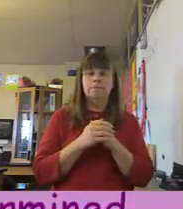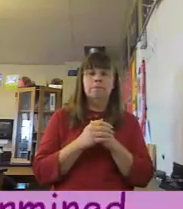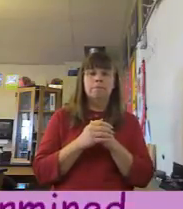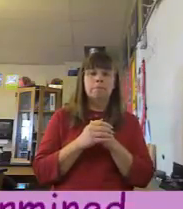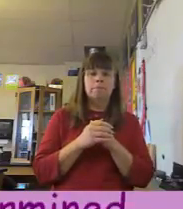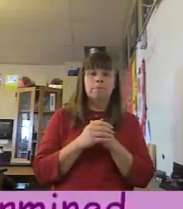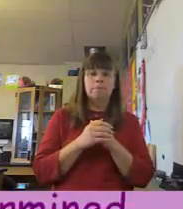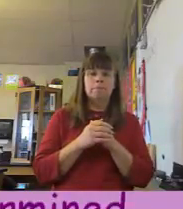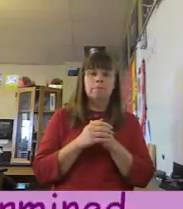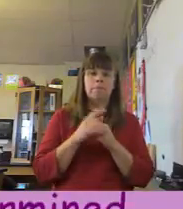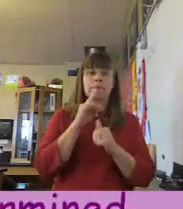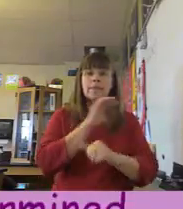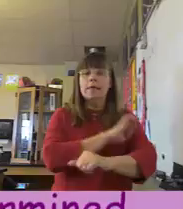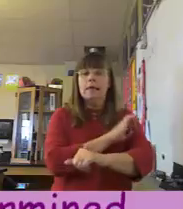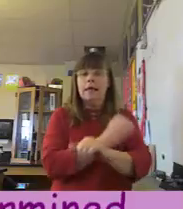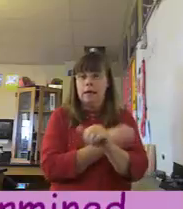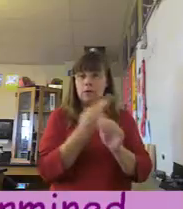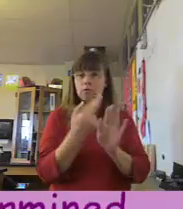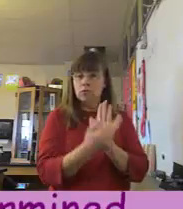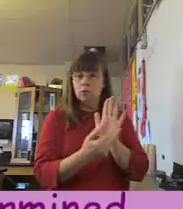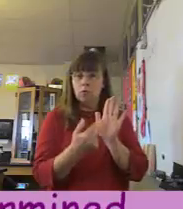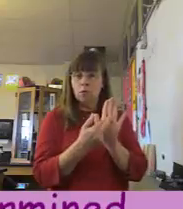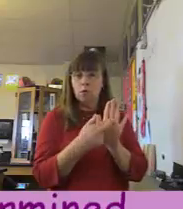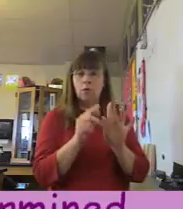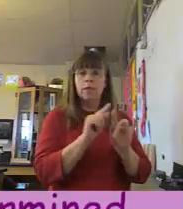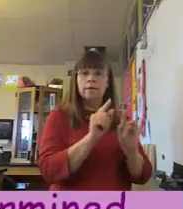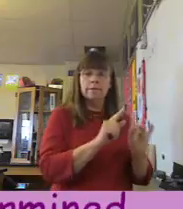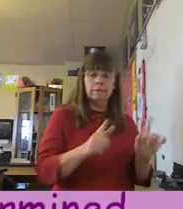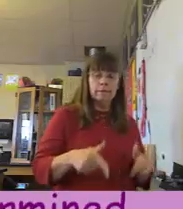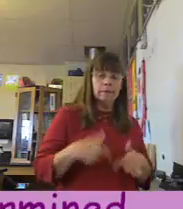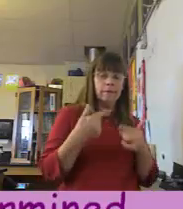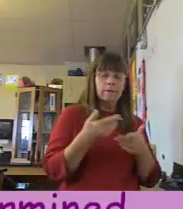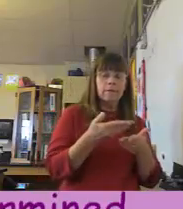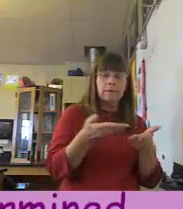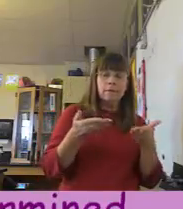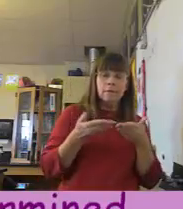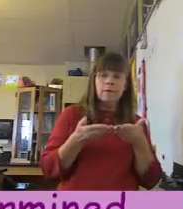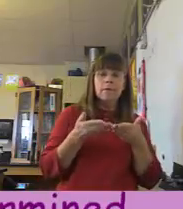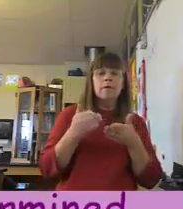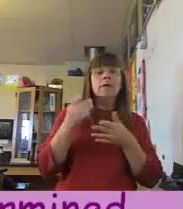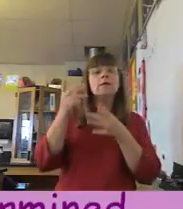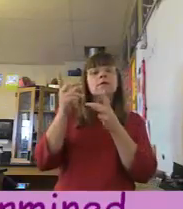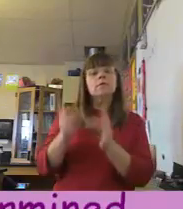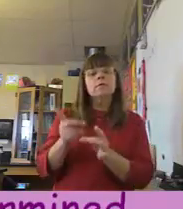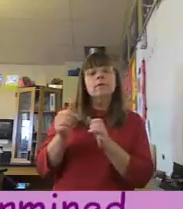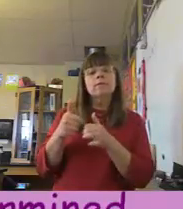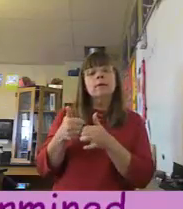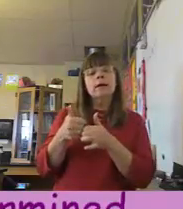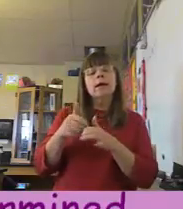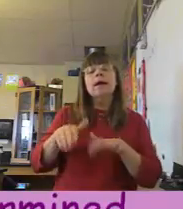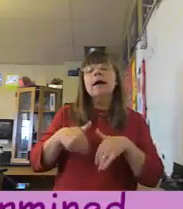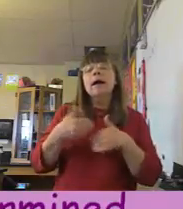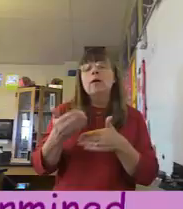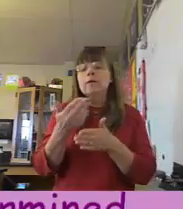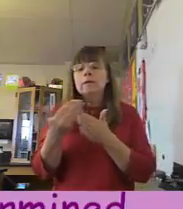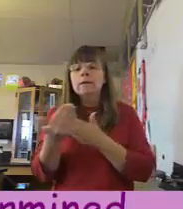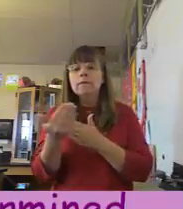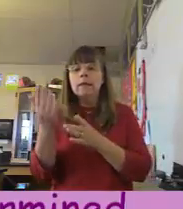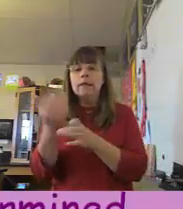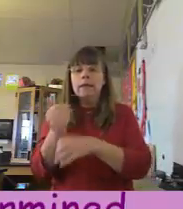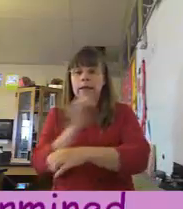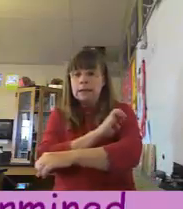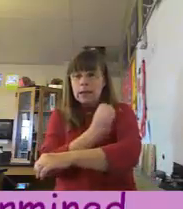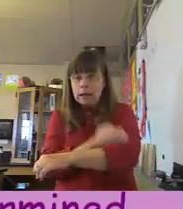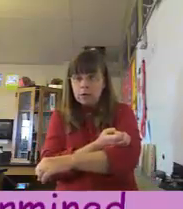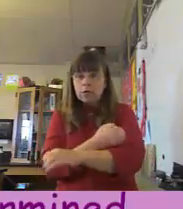So the energy role of the organisms is determined by how it obtains its energy and how it interacts with other living things. So if